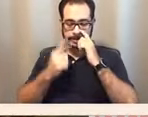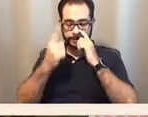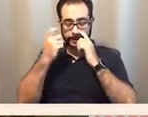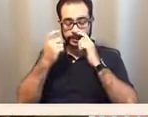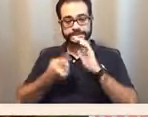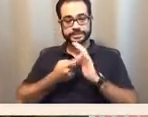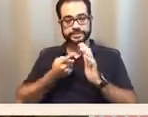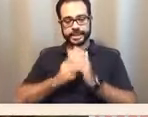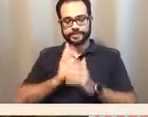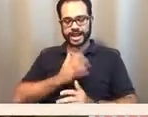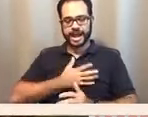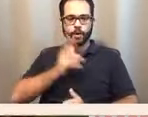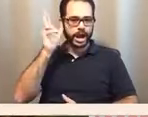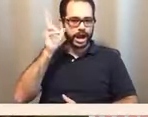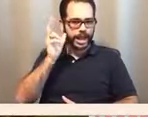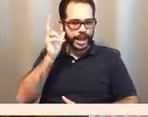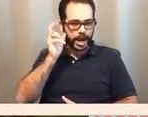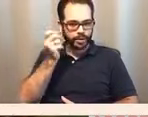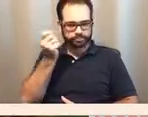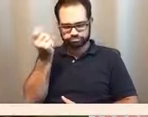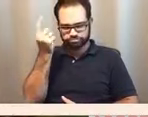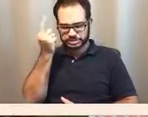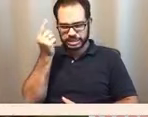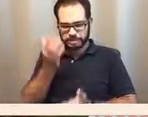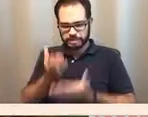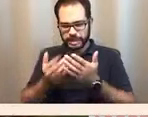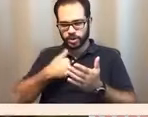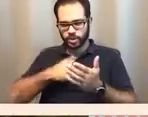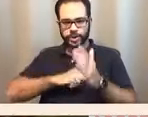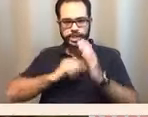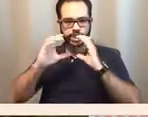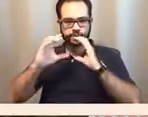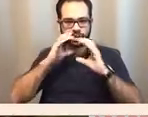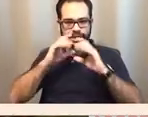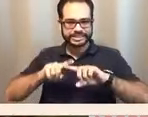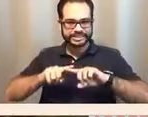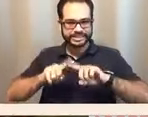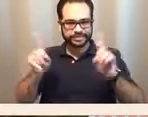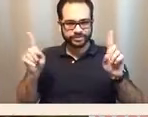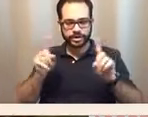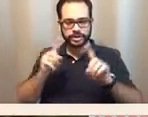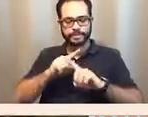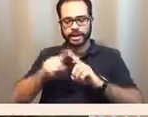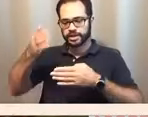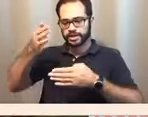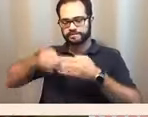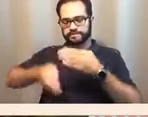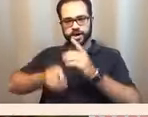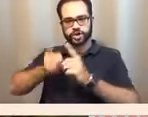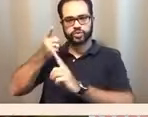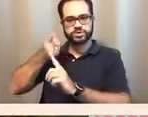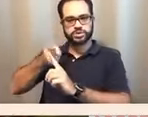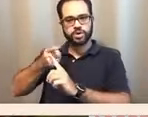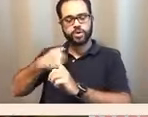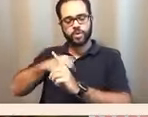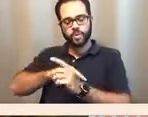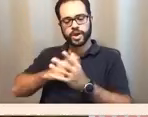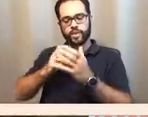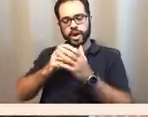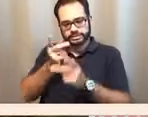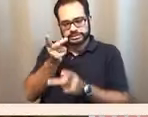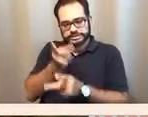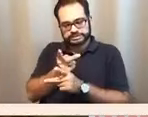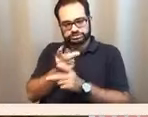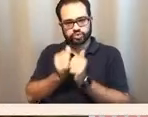may communicate things differently, but the final result, we want to remain together.